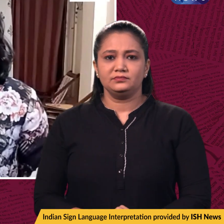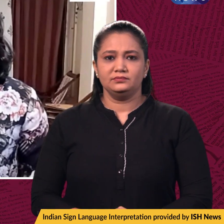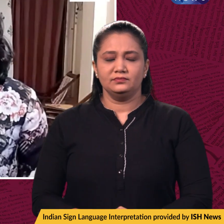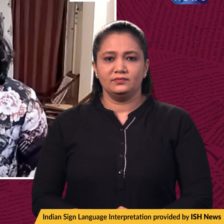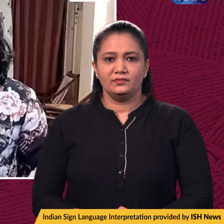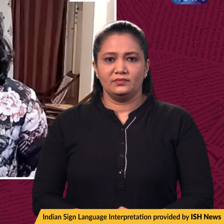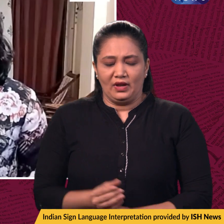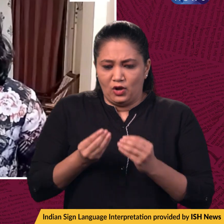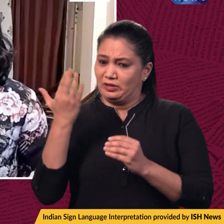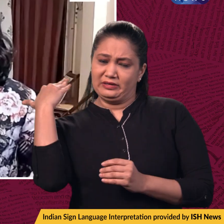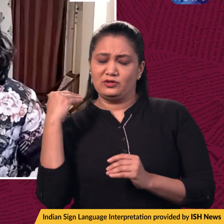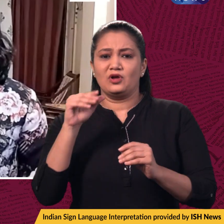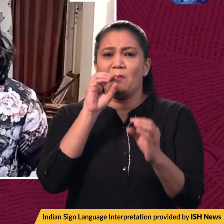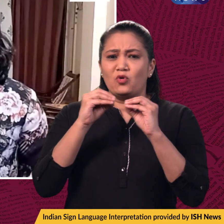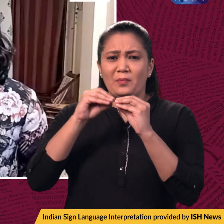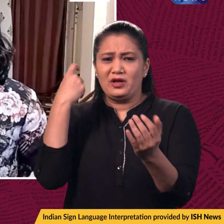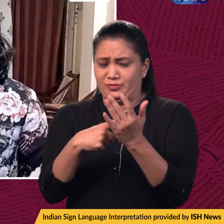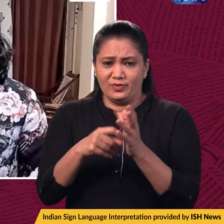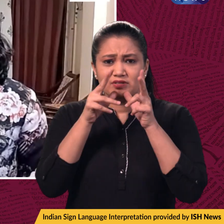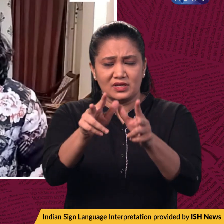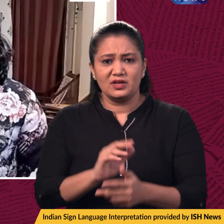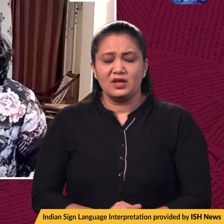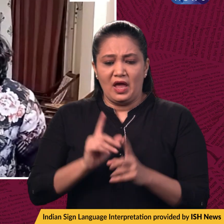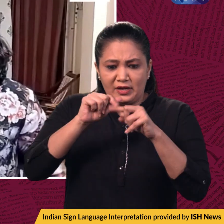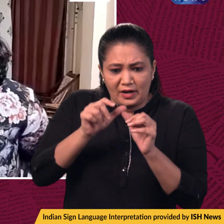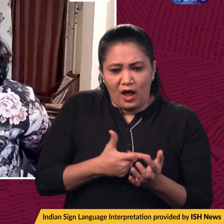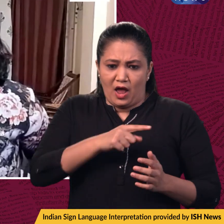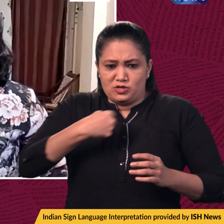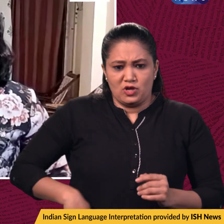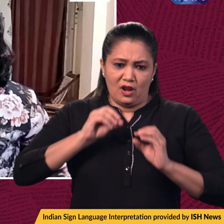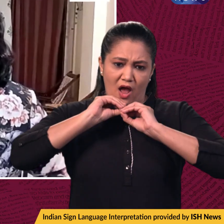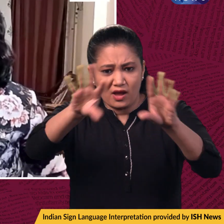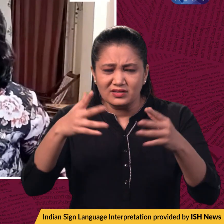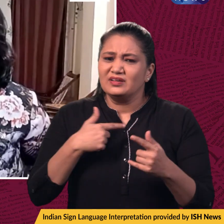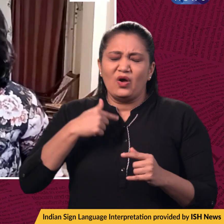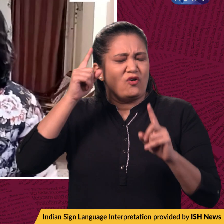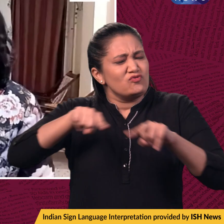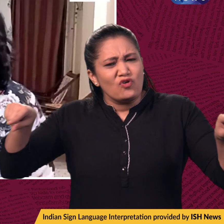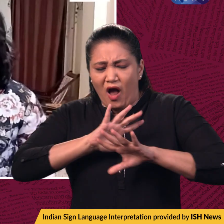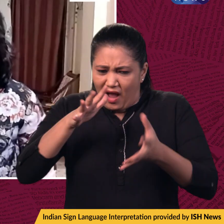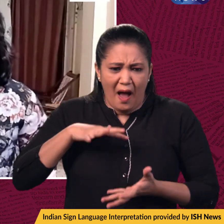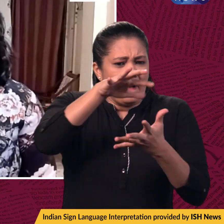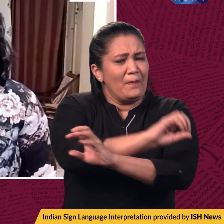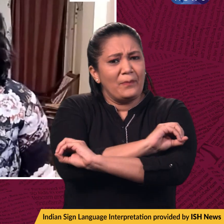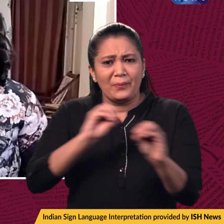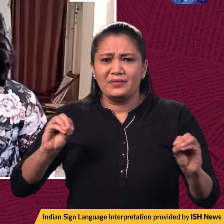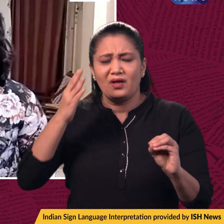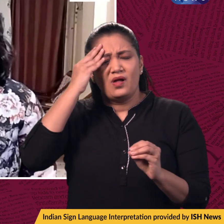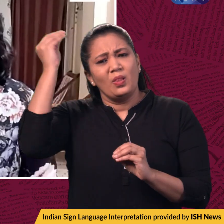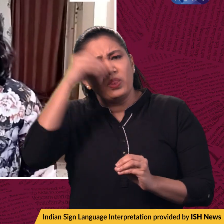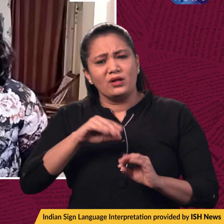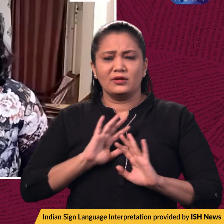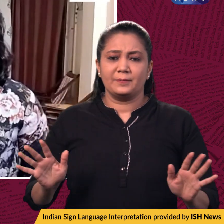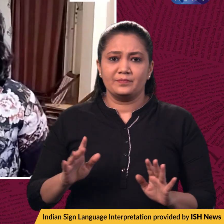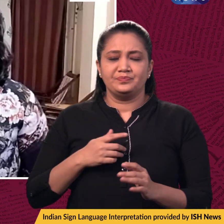quote, "A recent Bloomberg report claiming data leak to Chinese firms is false and